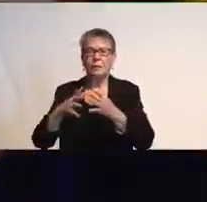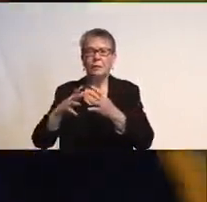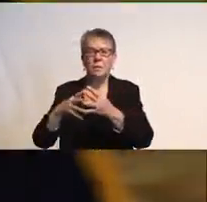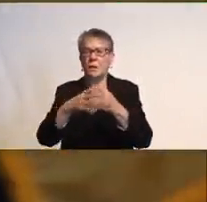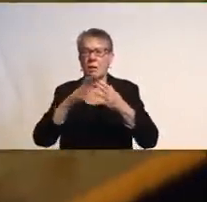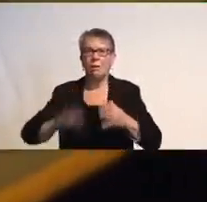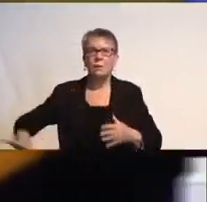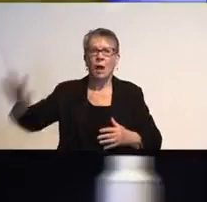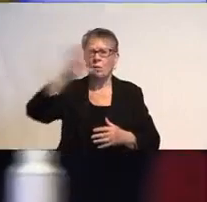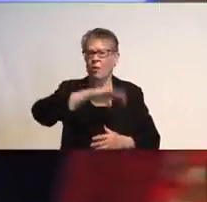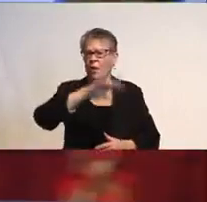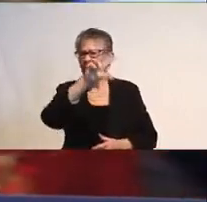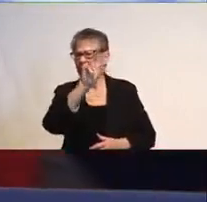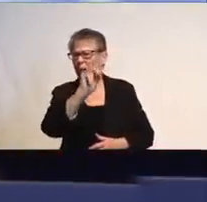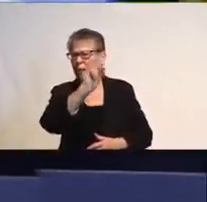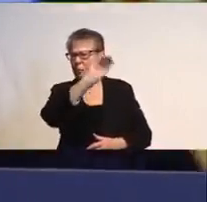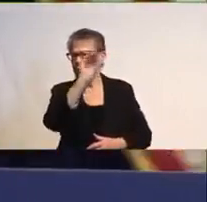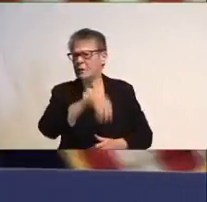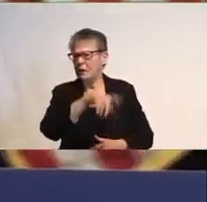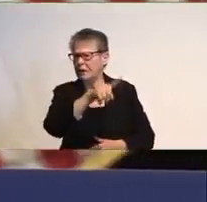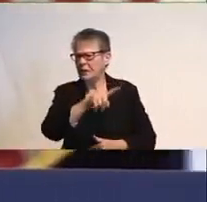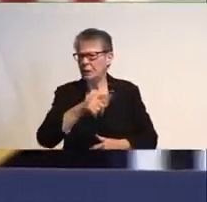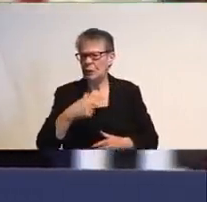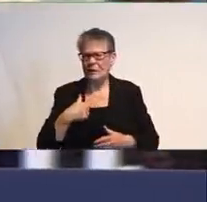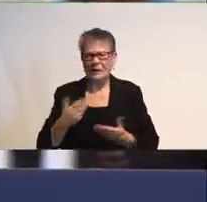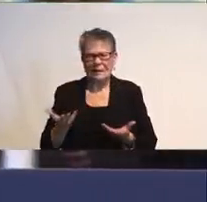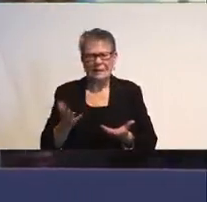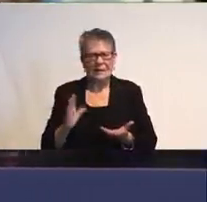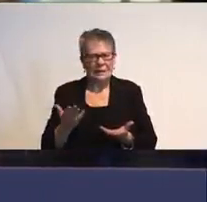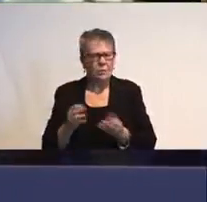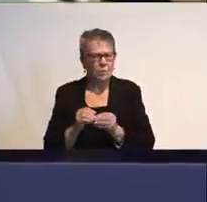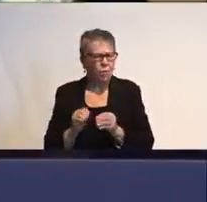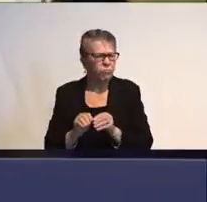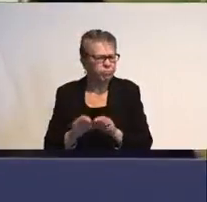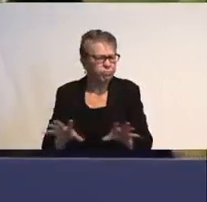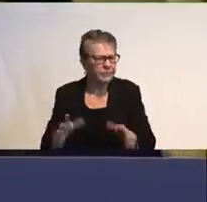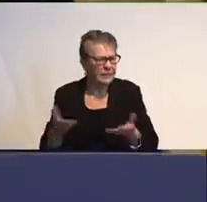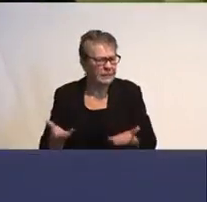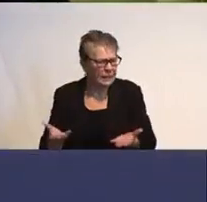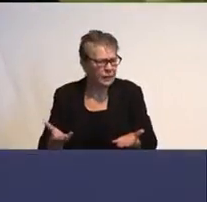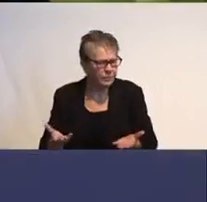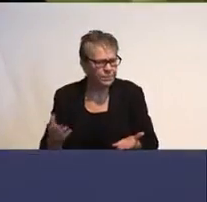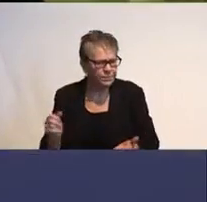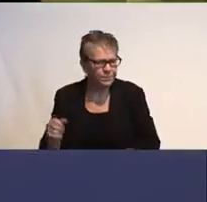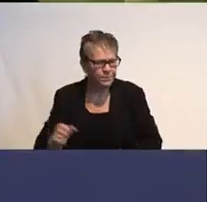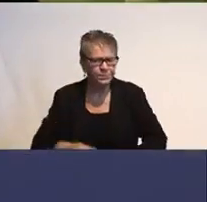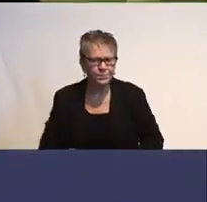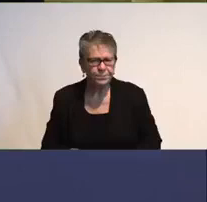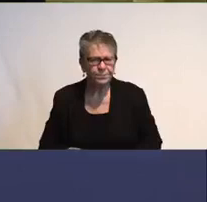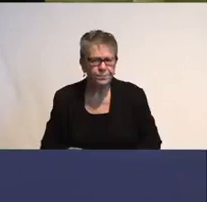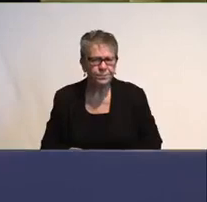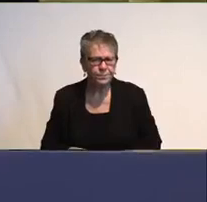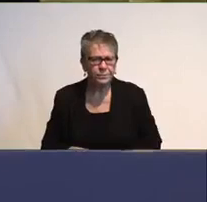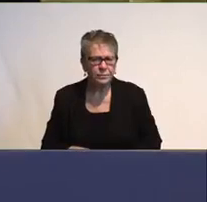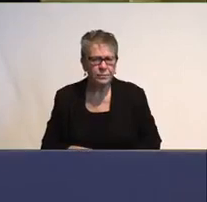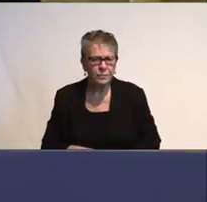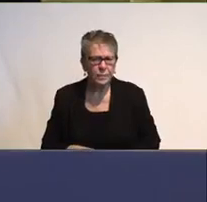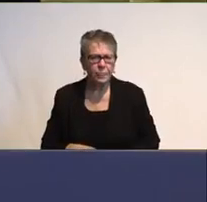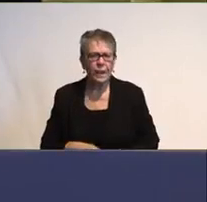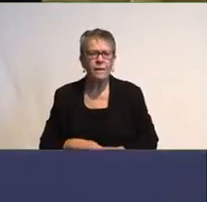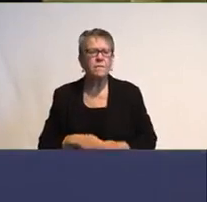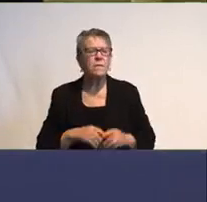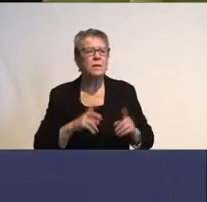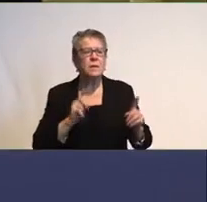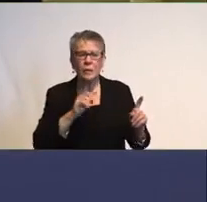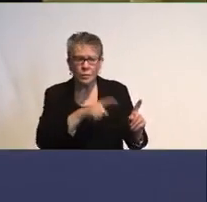my short answer. Good to see you. Alex, good afternoon. Good afternoon. Dr. Tan, just to follow up on that question, how do